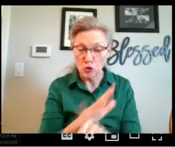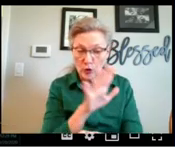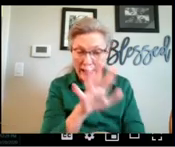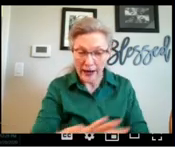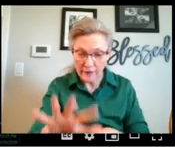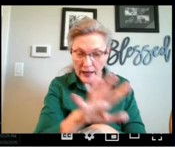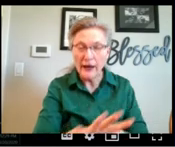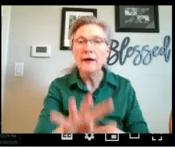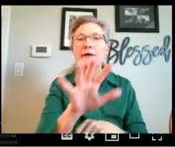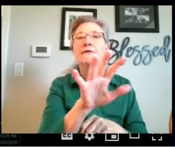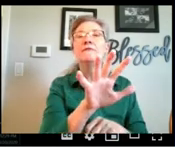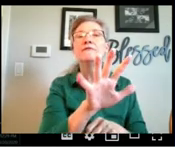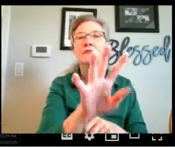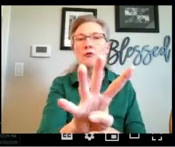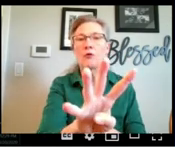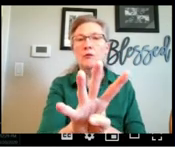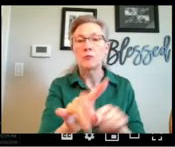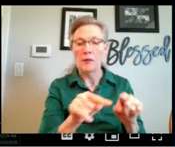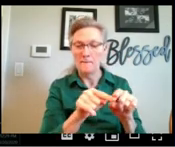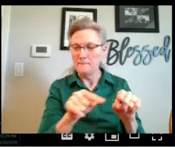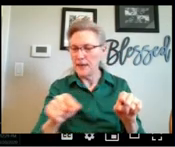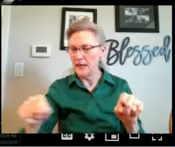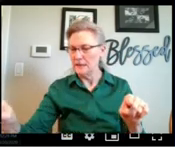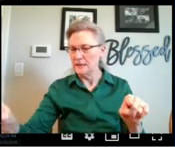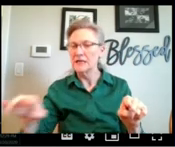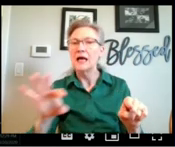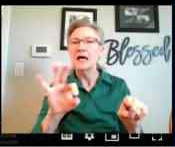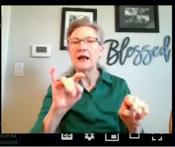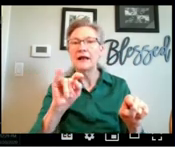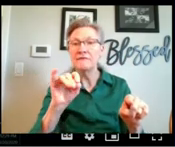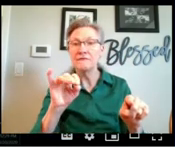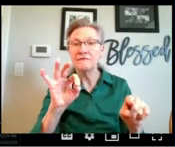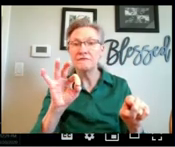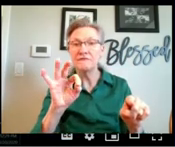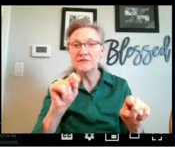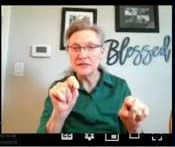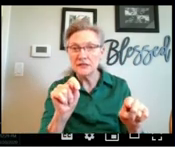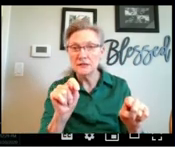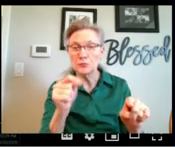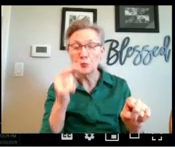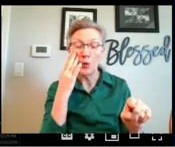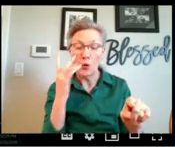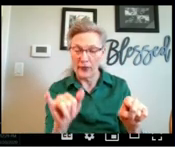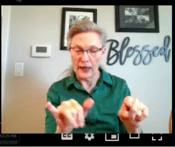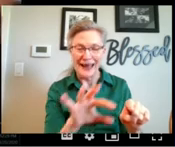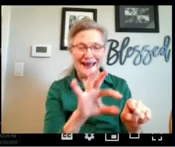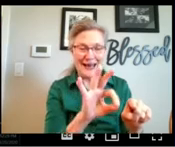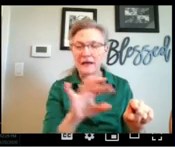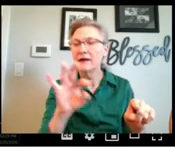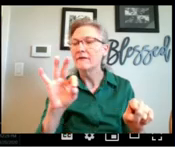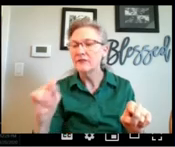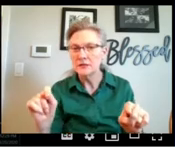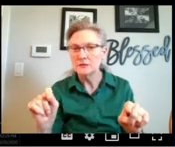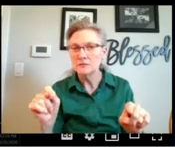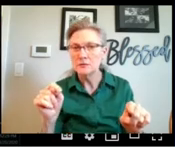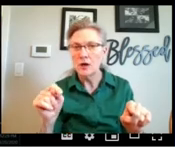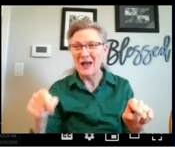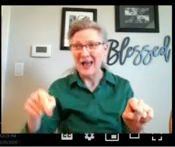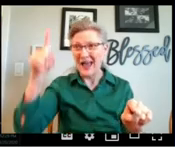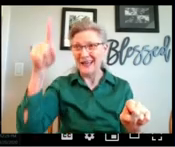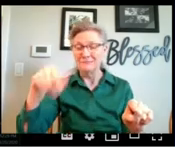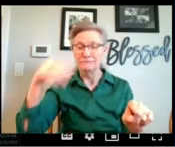Then we know the base is 9 feet. That was a piece of information that Miss Gluskin gave you. What you don't know is that height, right? So I've got an n to